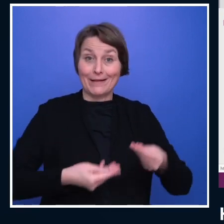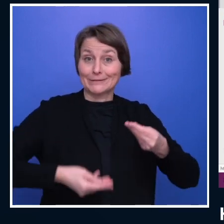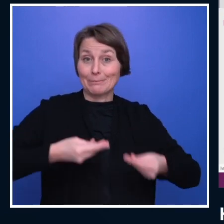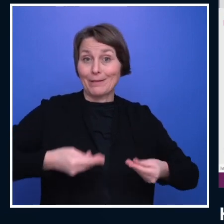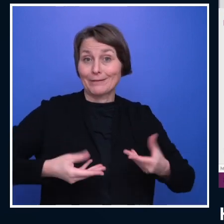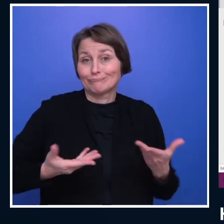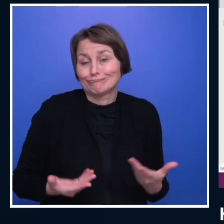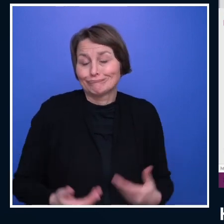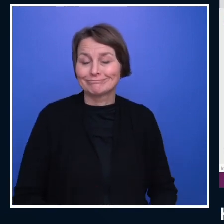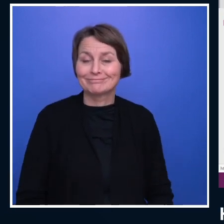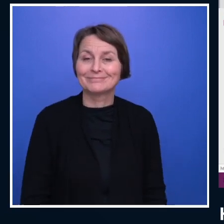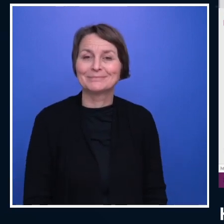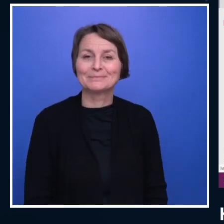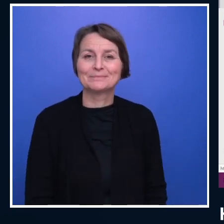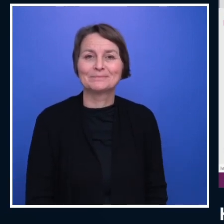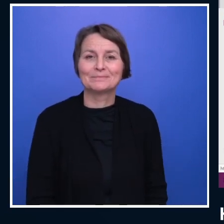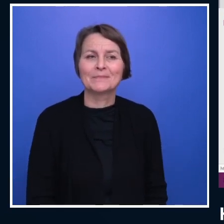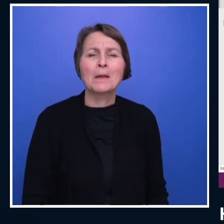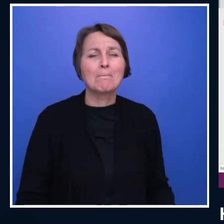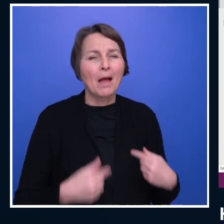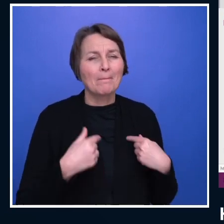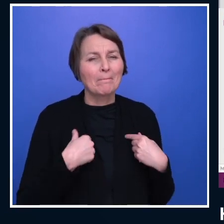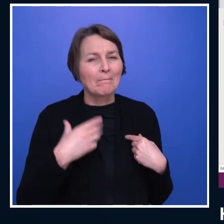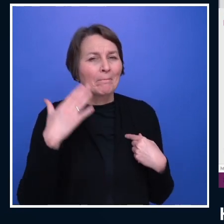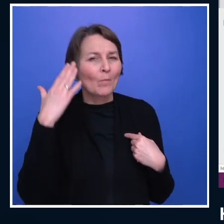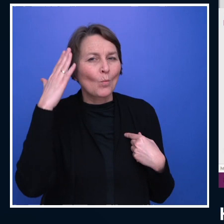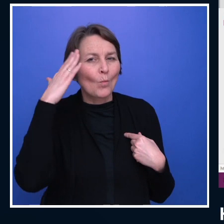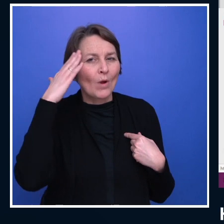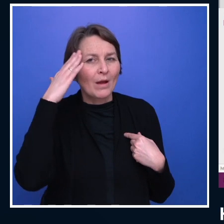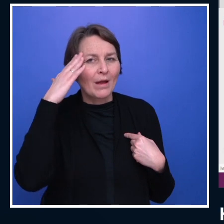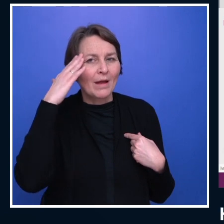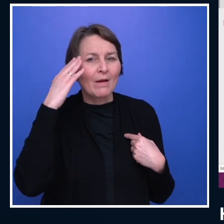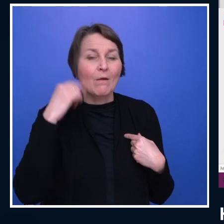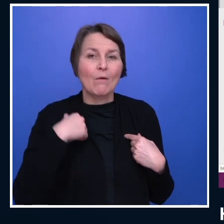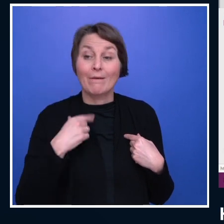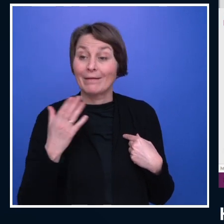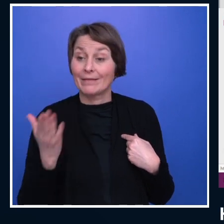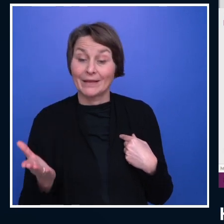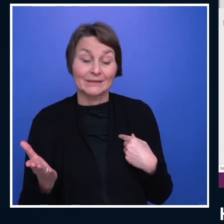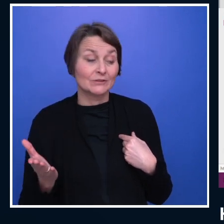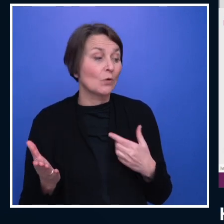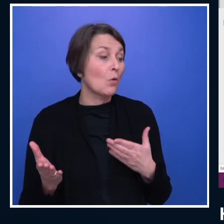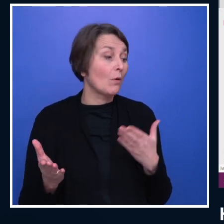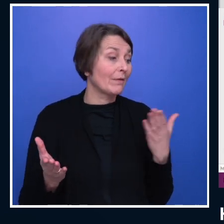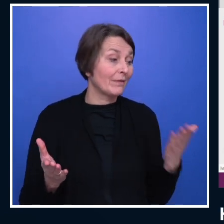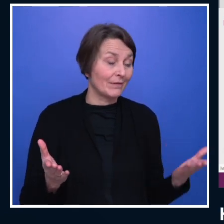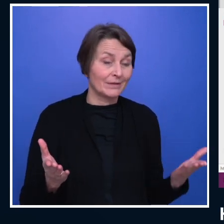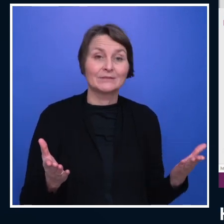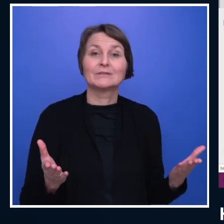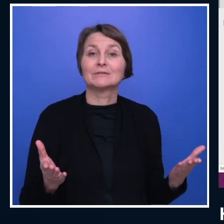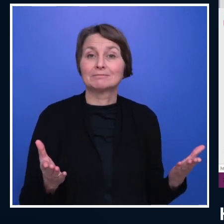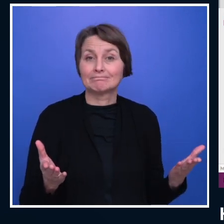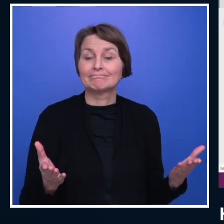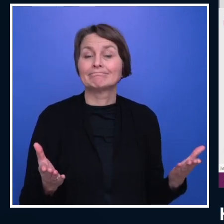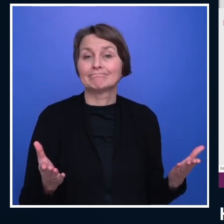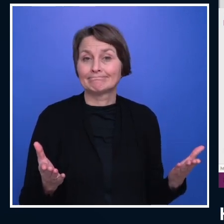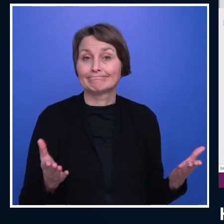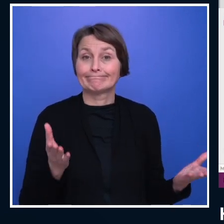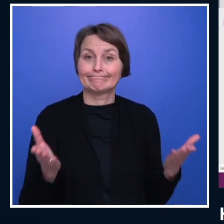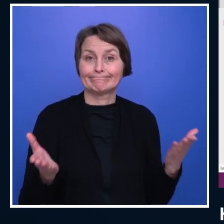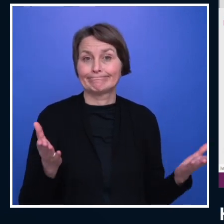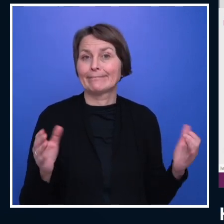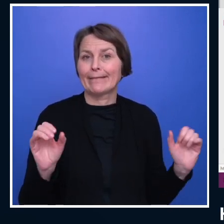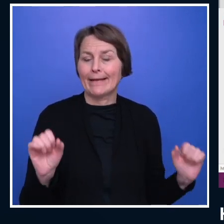Additionally, I'm always aware of when I can run in containers and when I can run on the metal. And I am kind of